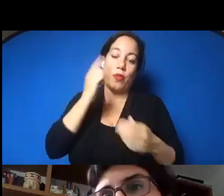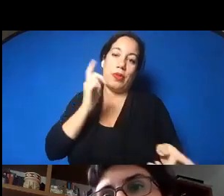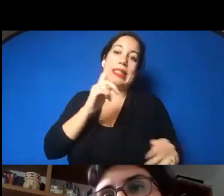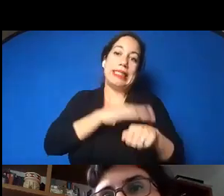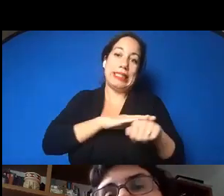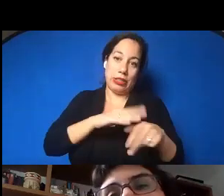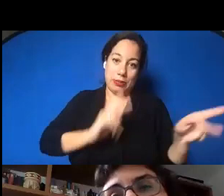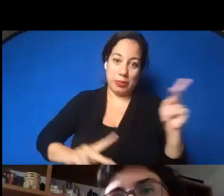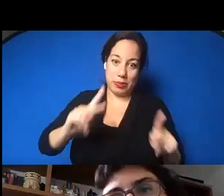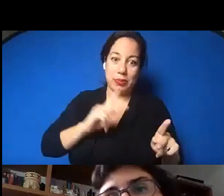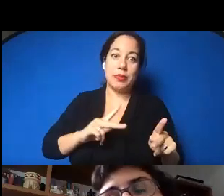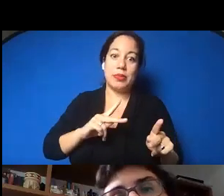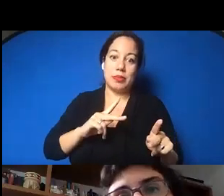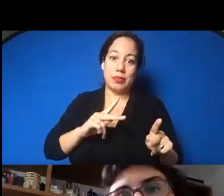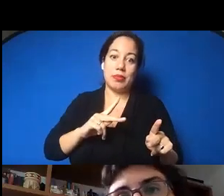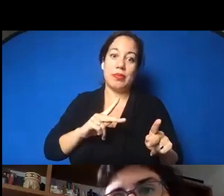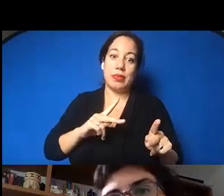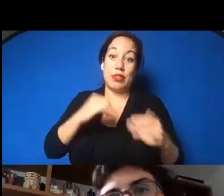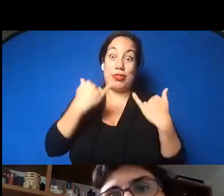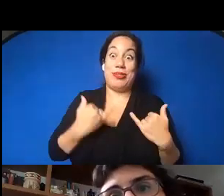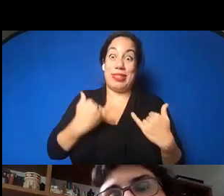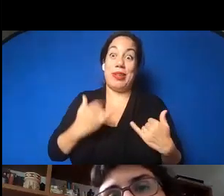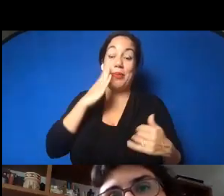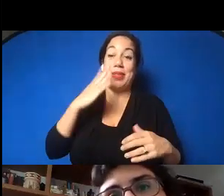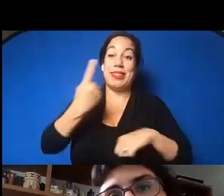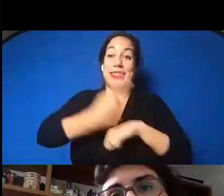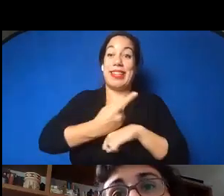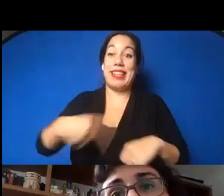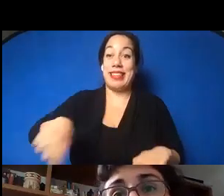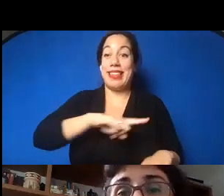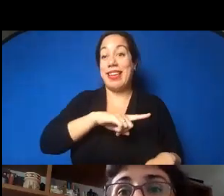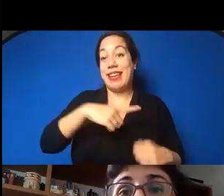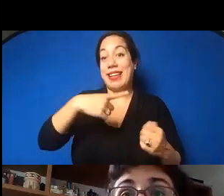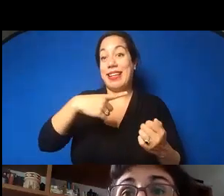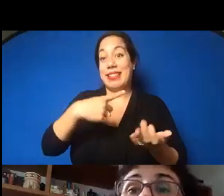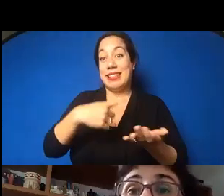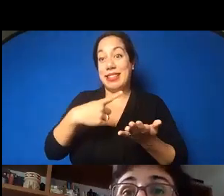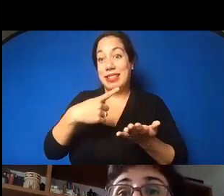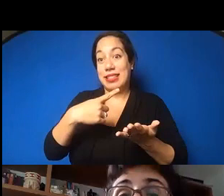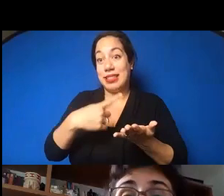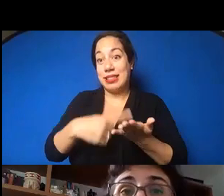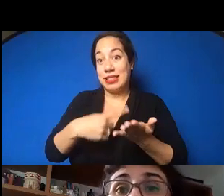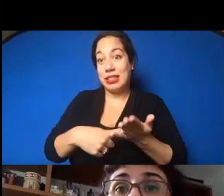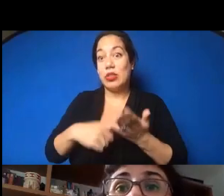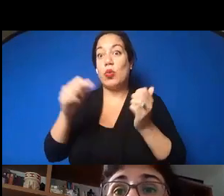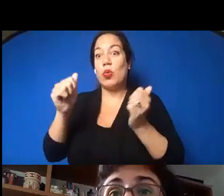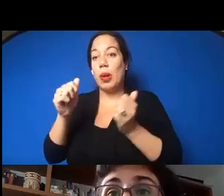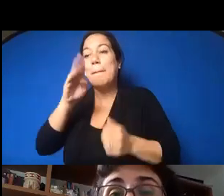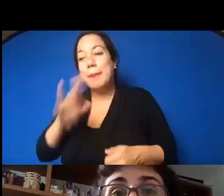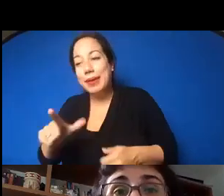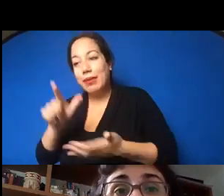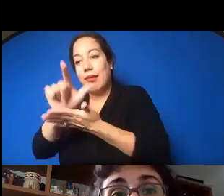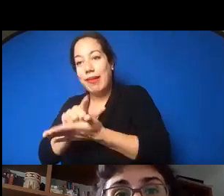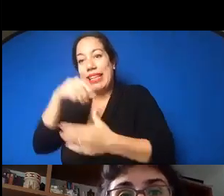are actually this day, today is gonna be the day they will discuss a bill, a specific bill in the Congress for indigenous